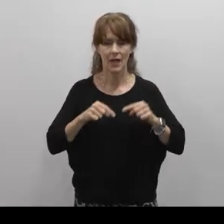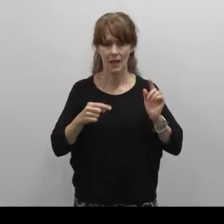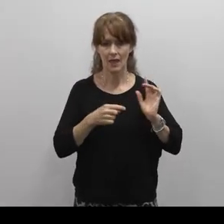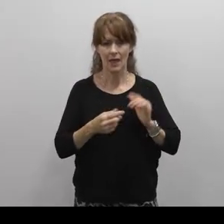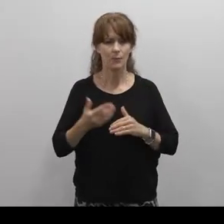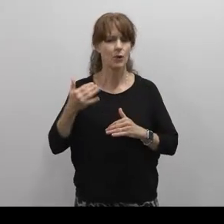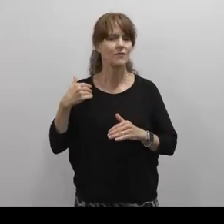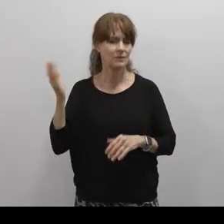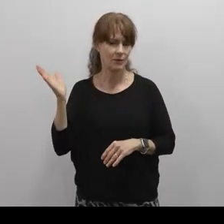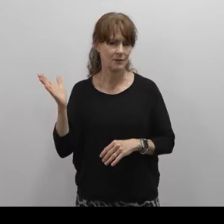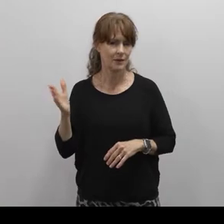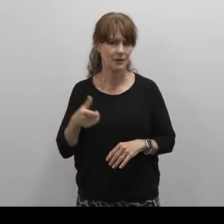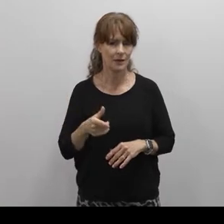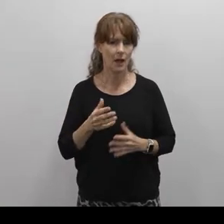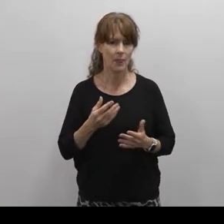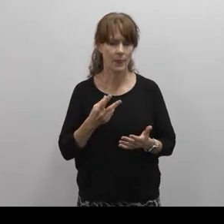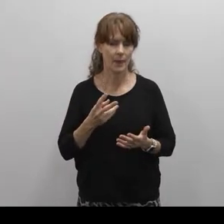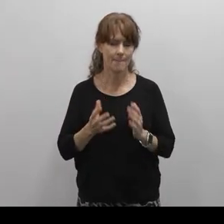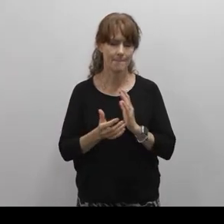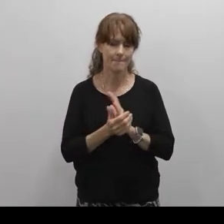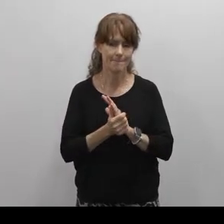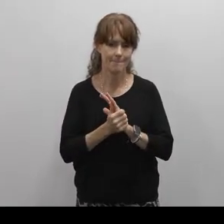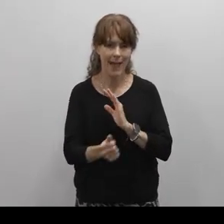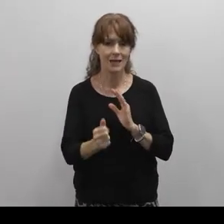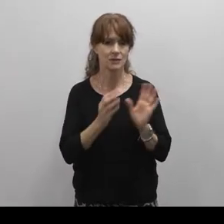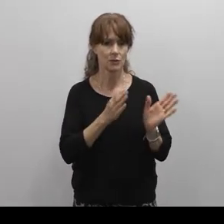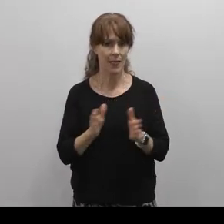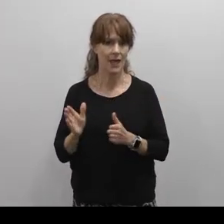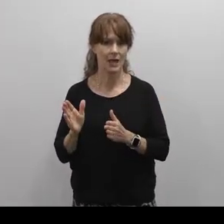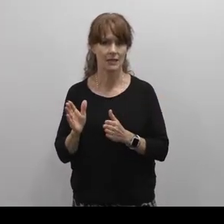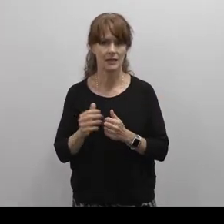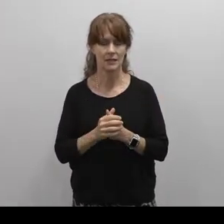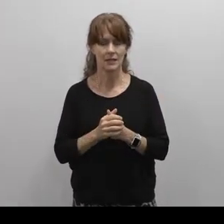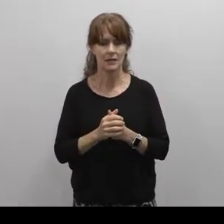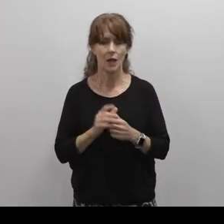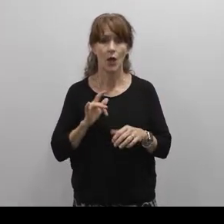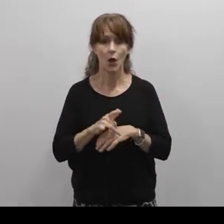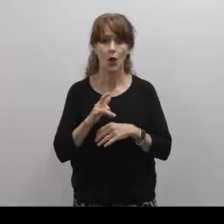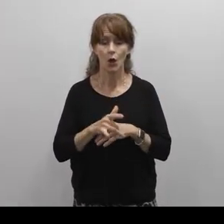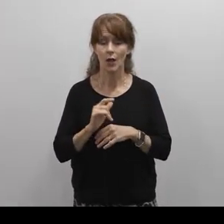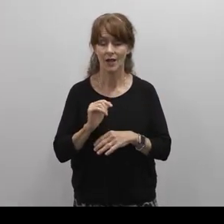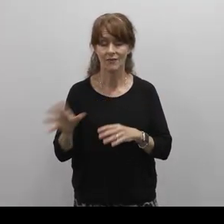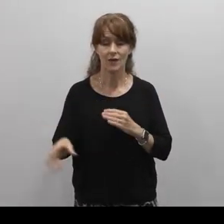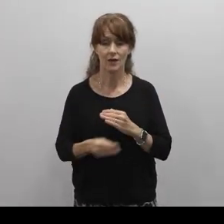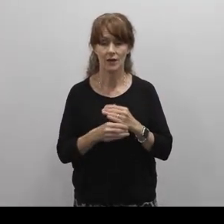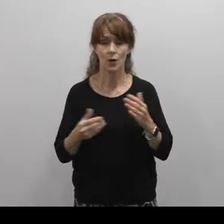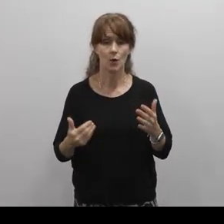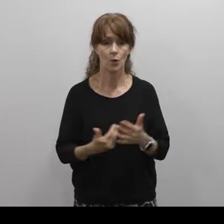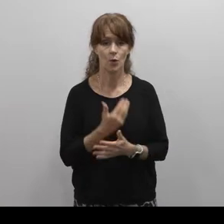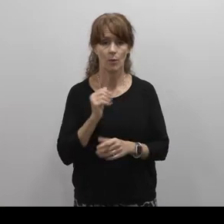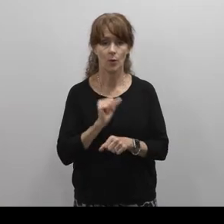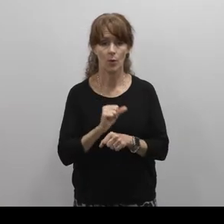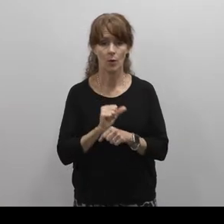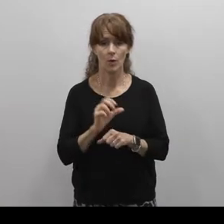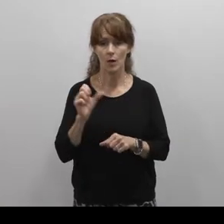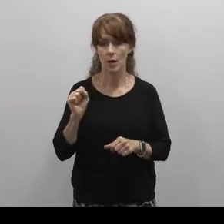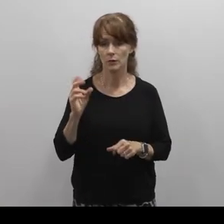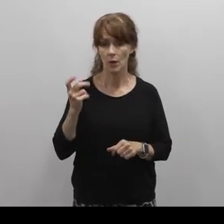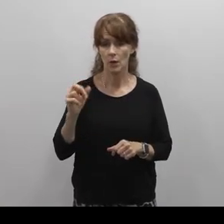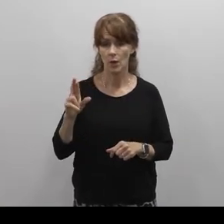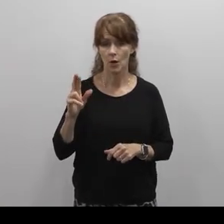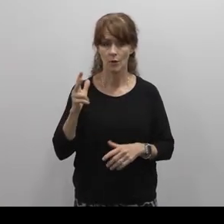part of the previous presentation on the master plan front. We're already in the early planning stages for some additional renewable work via solar